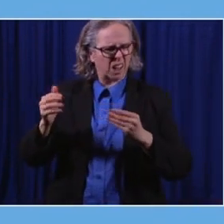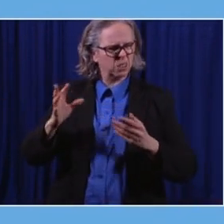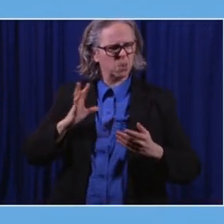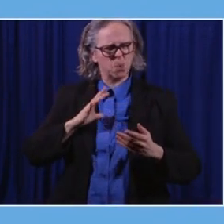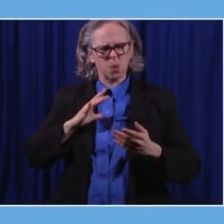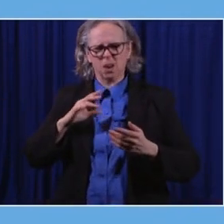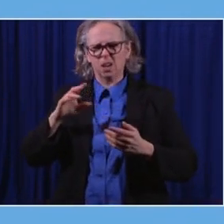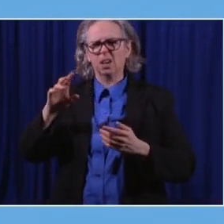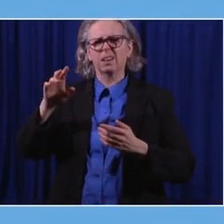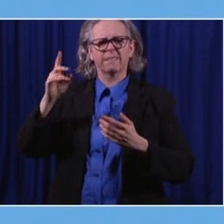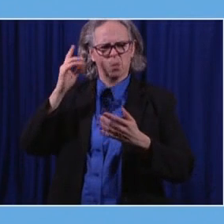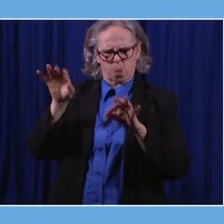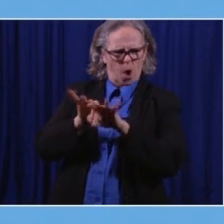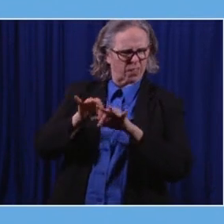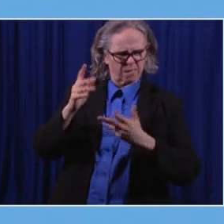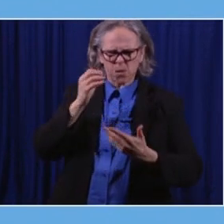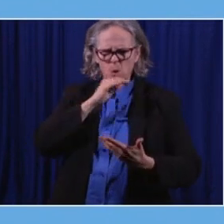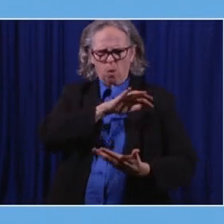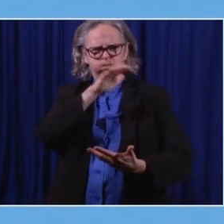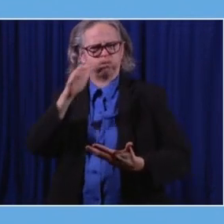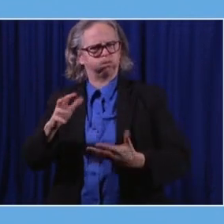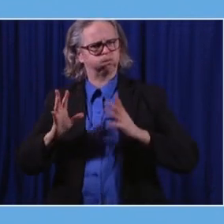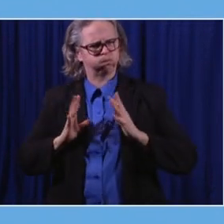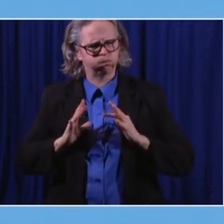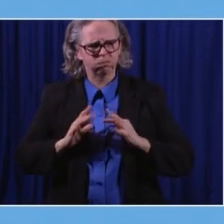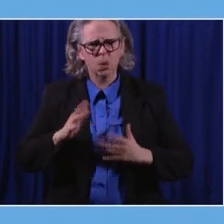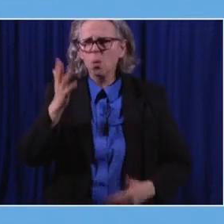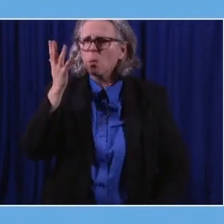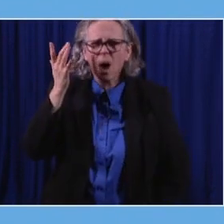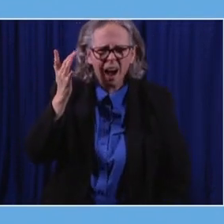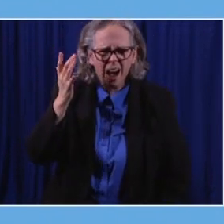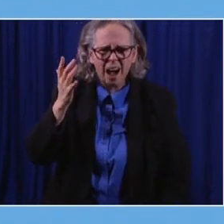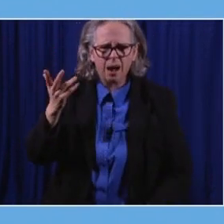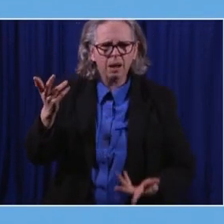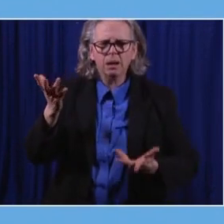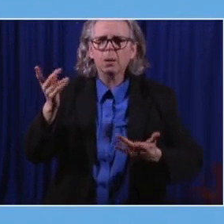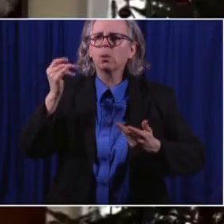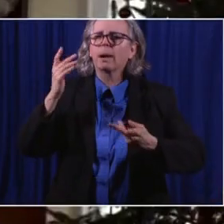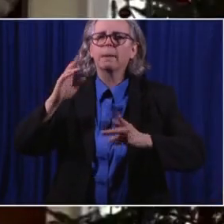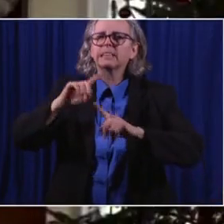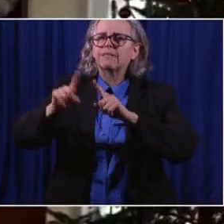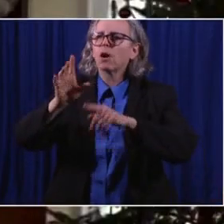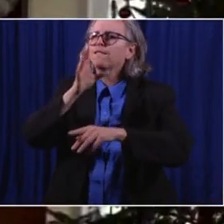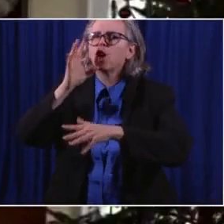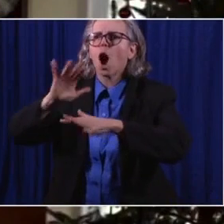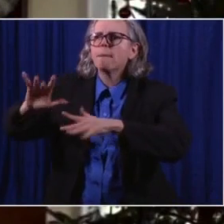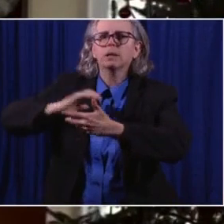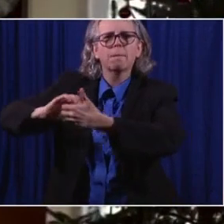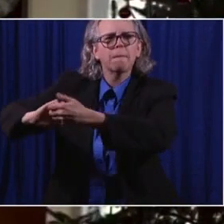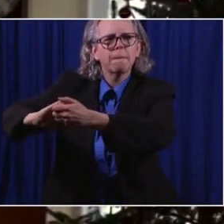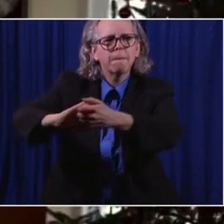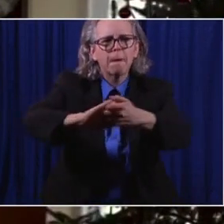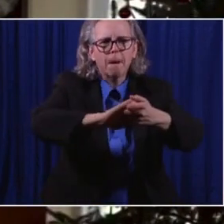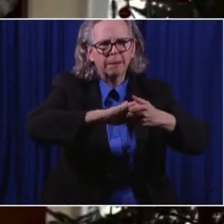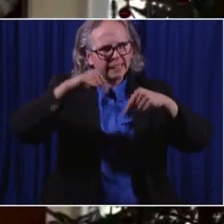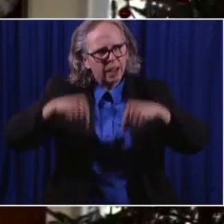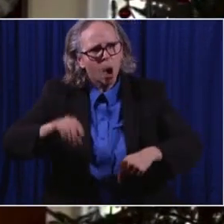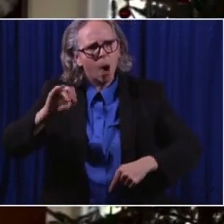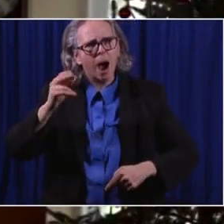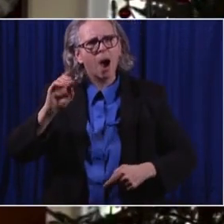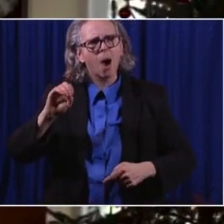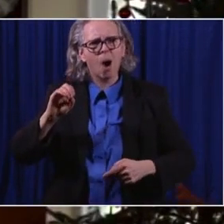this is because they have a partnership with Ohio farmers. The farmers donate and sell surplus items